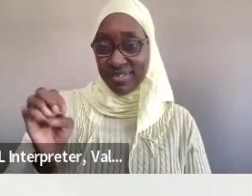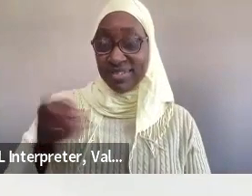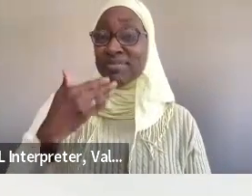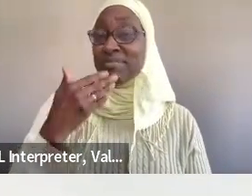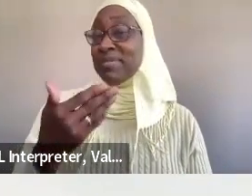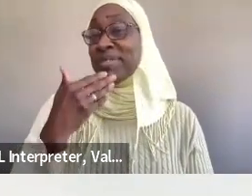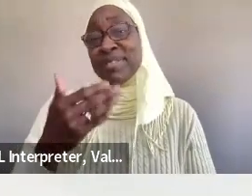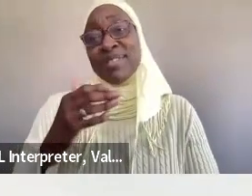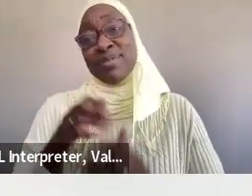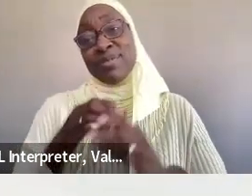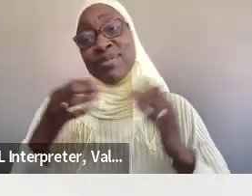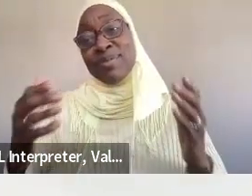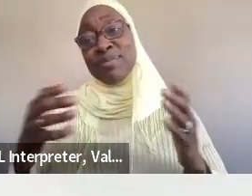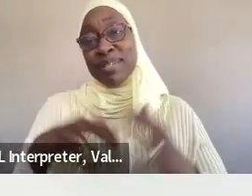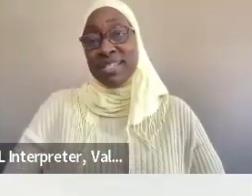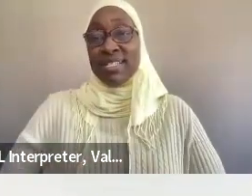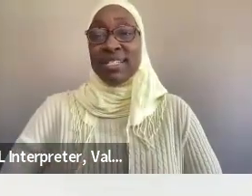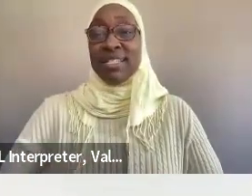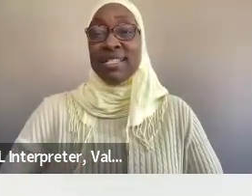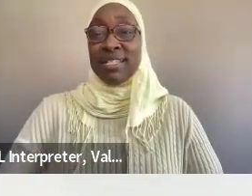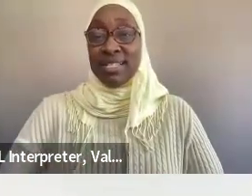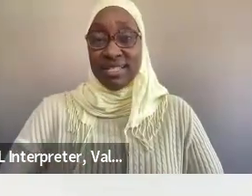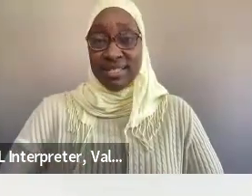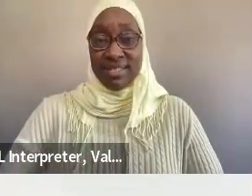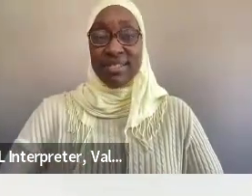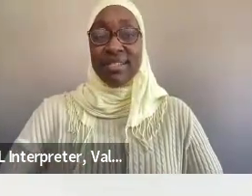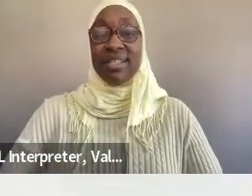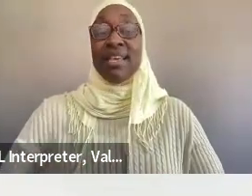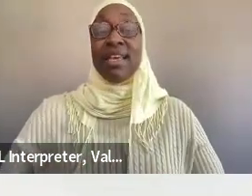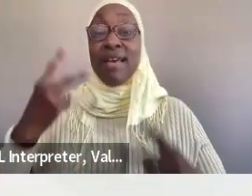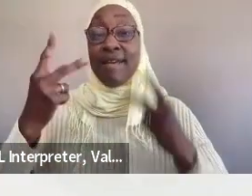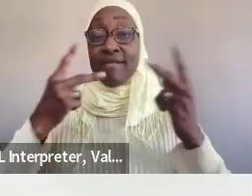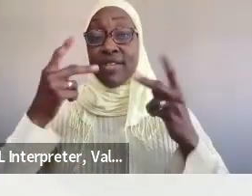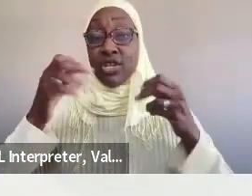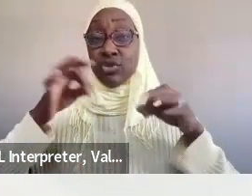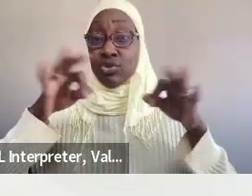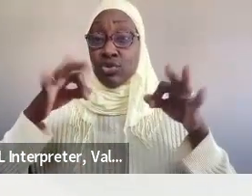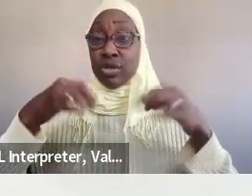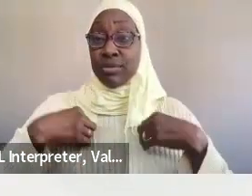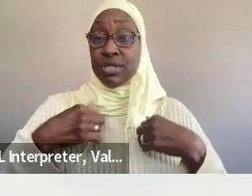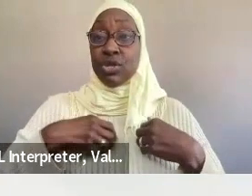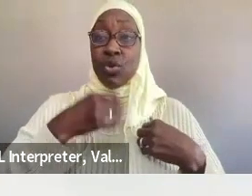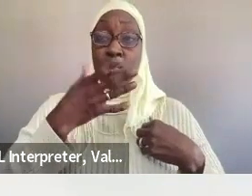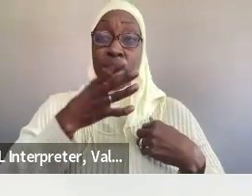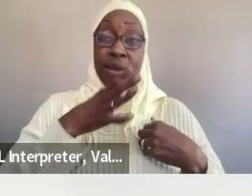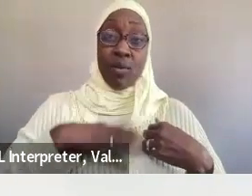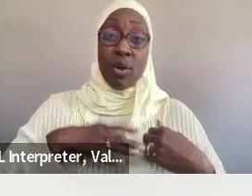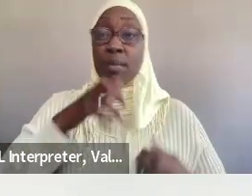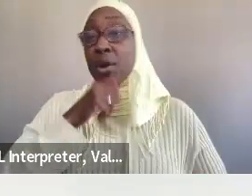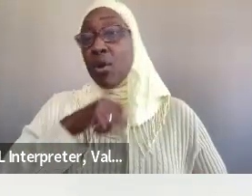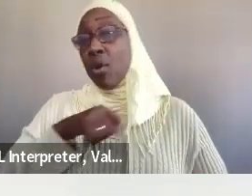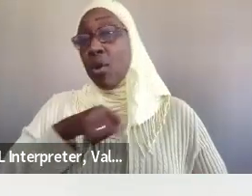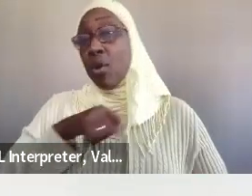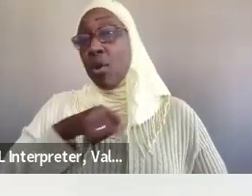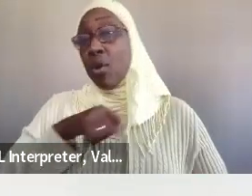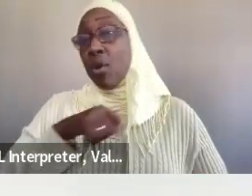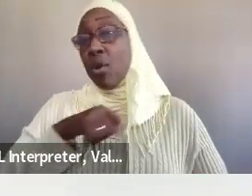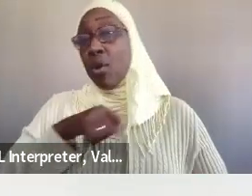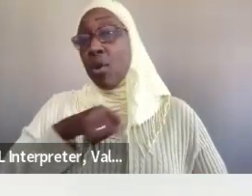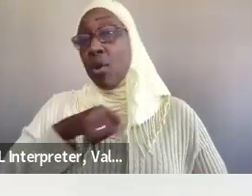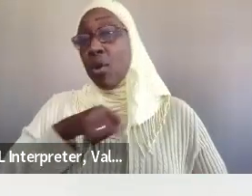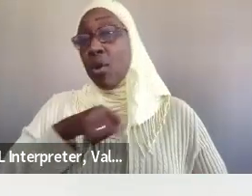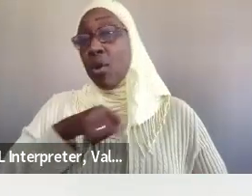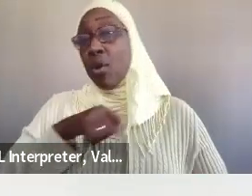I'm Arana. For a quick visual description, I'm a white woman in her 20s with long brown hair. I'm wearing